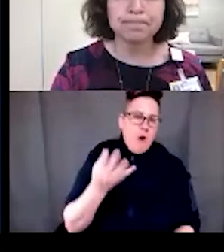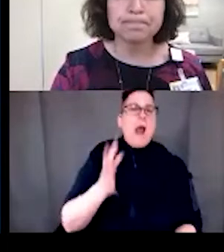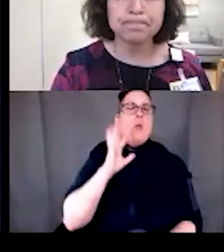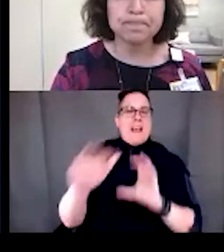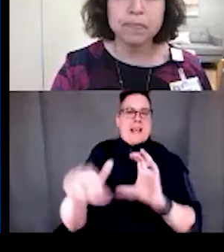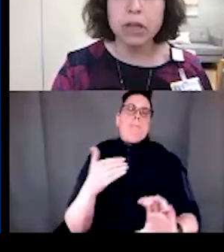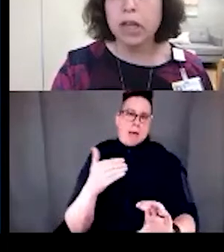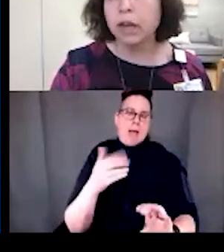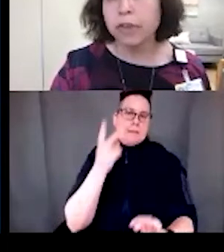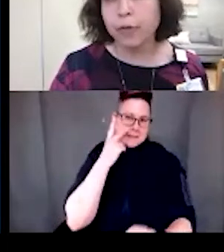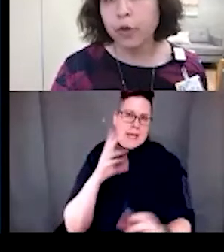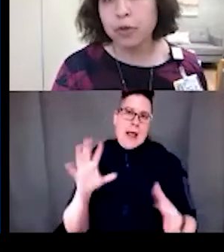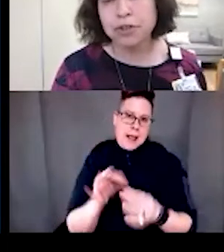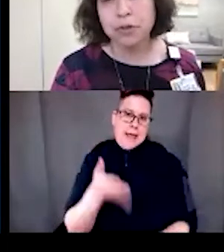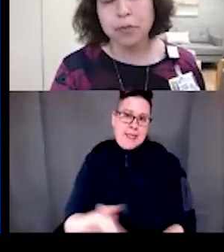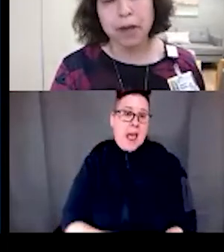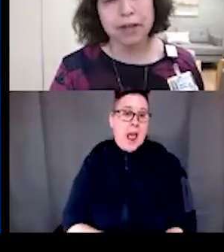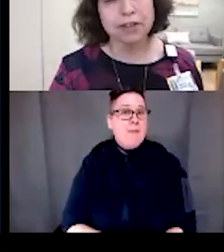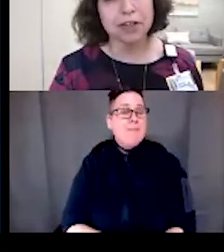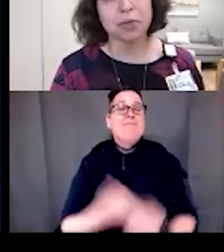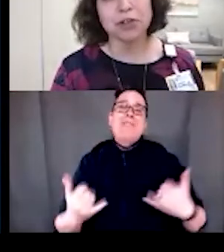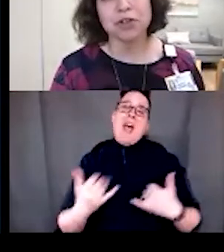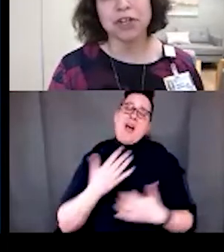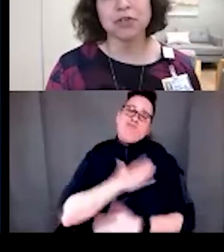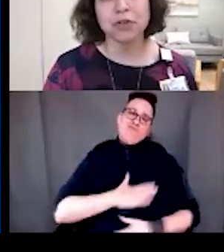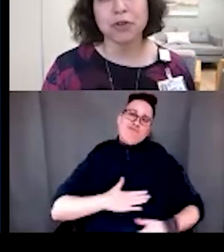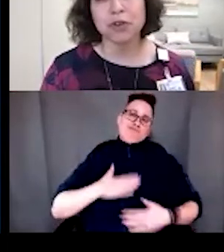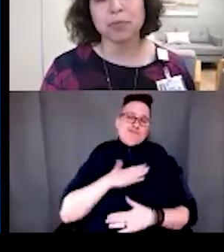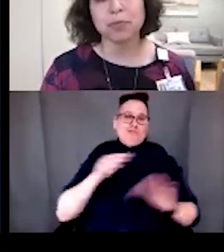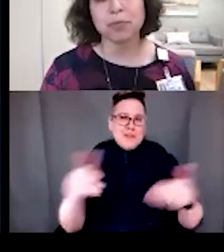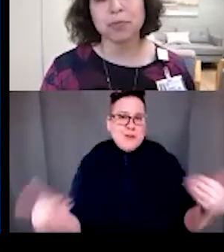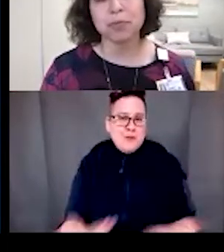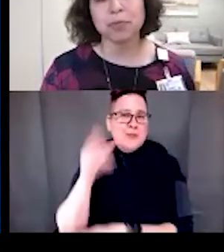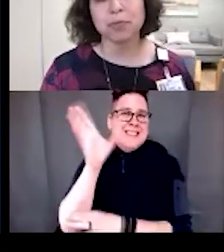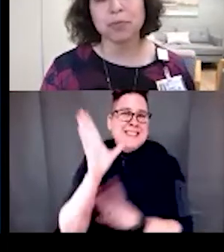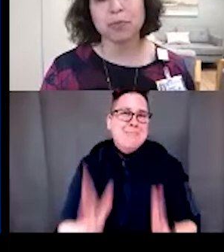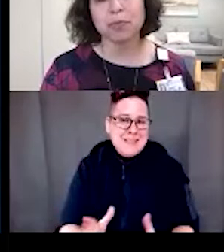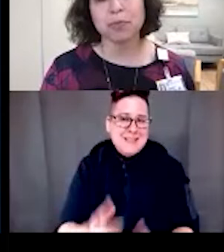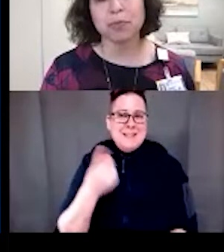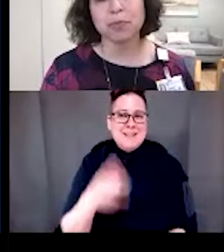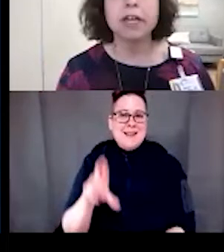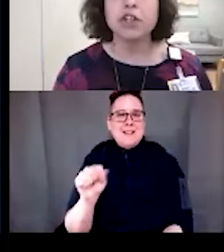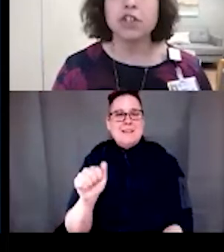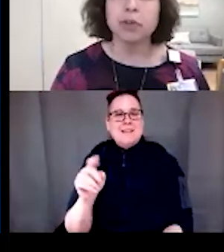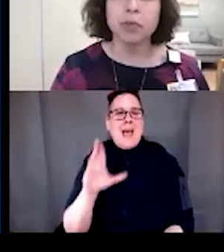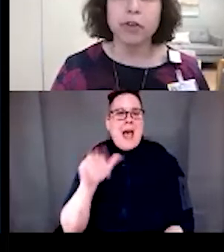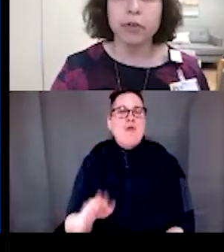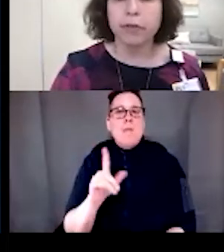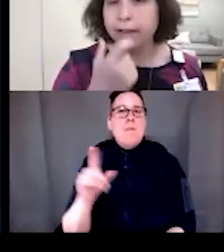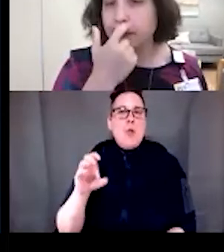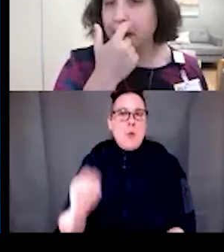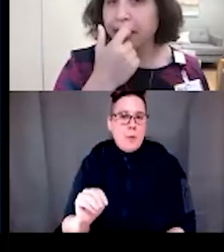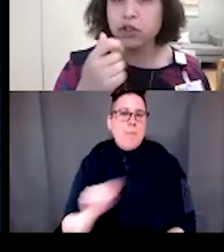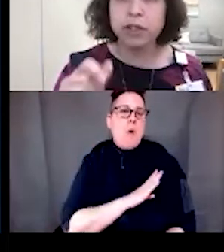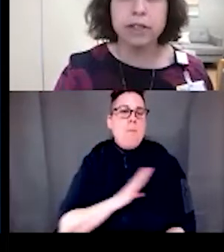presentation. And without further ado, it's my distinct pleasure to introduce our speaker for today, Dr. Sandra Bloom. She's a